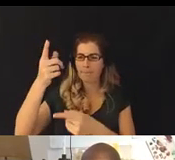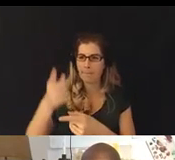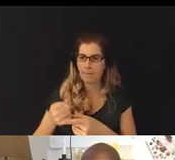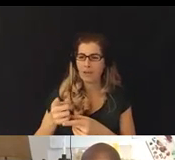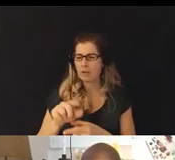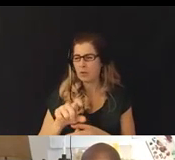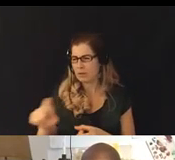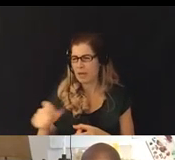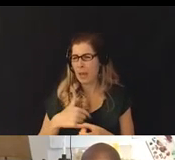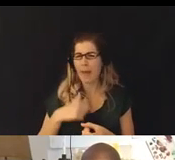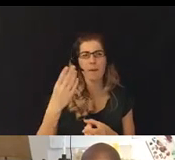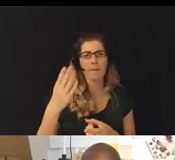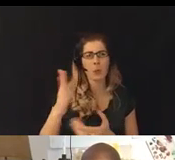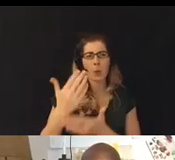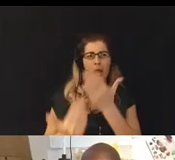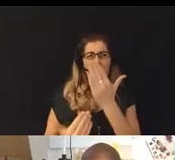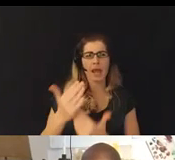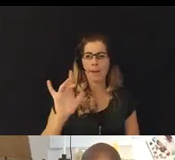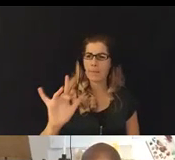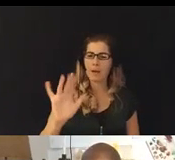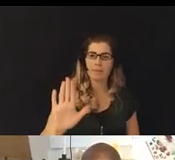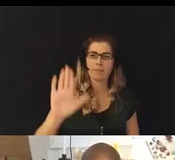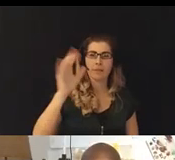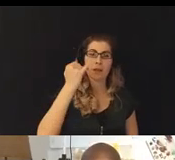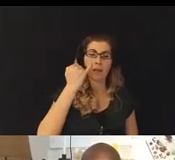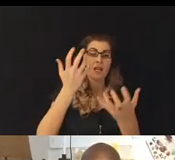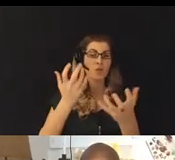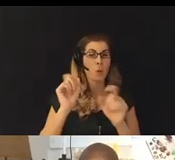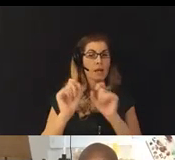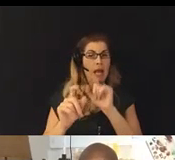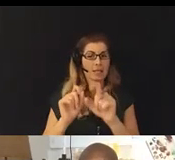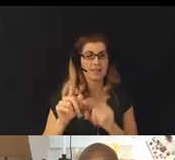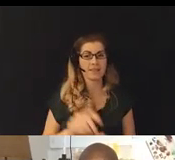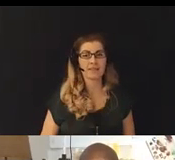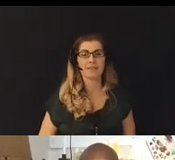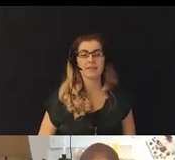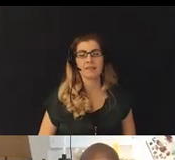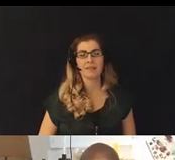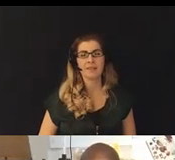blue hand that you can raise if you did want to ask some questions and unmute.